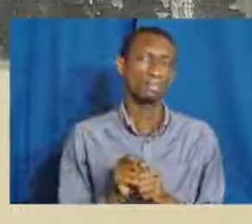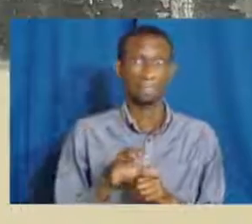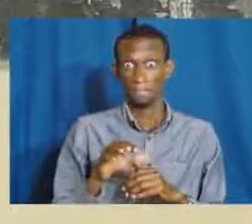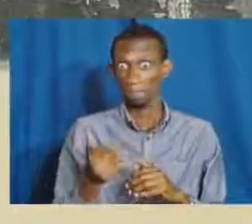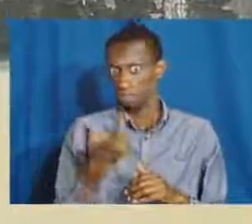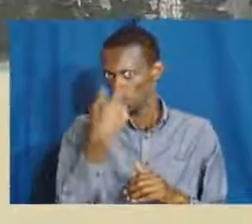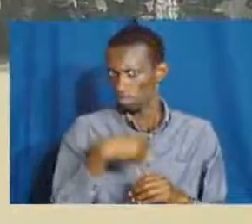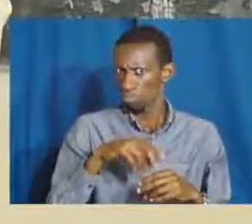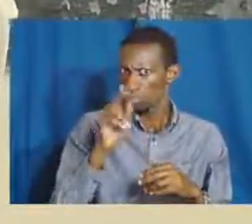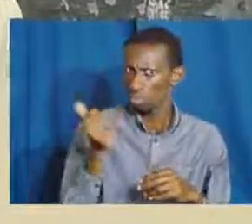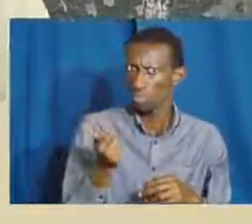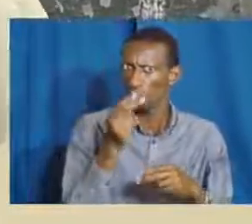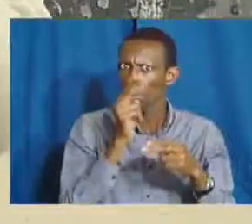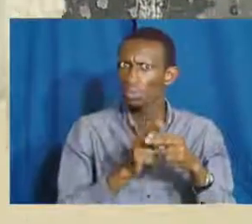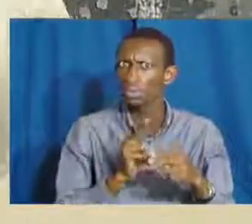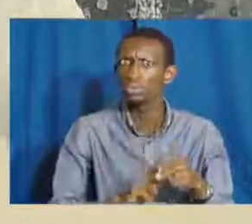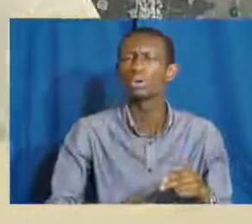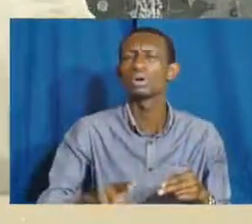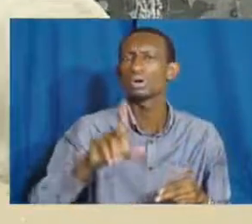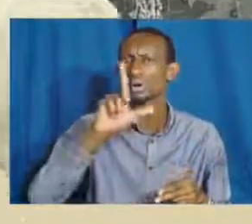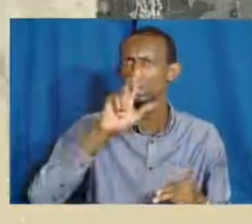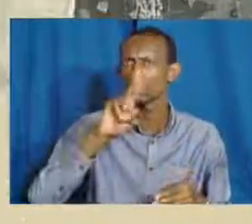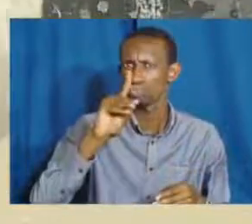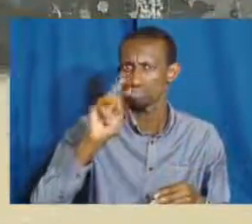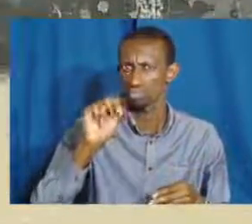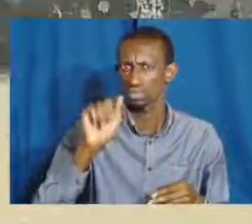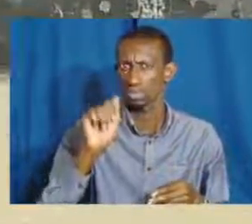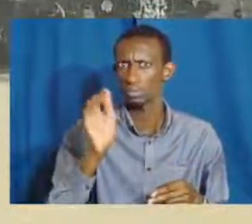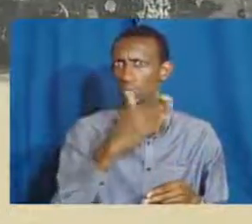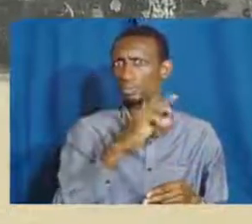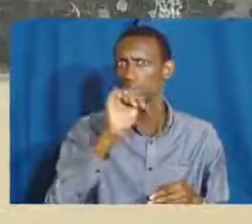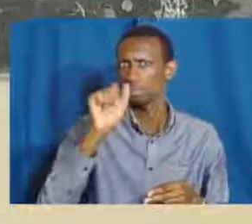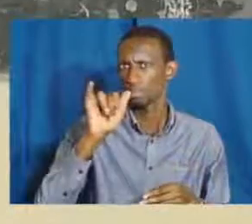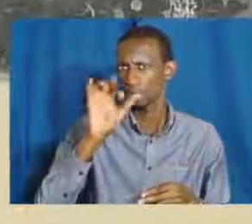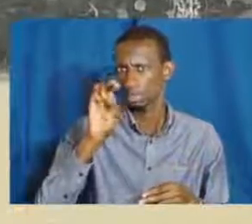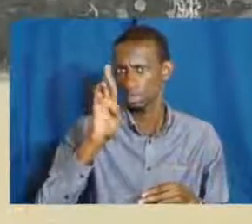Meyer actually worked with, at the same time, the same year, that was